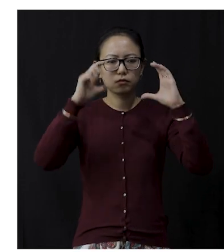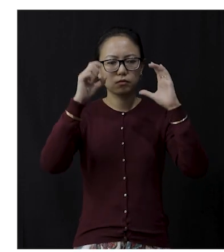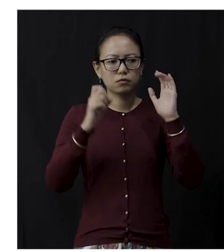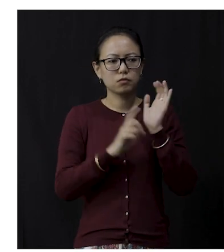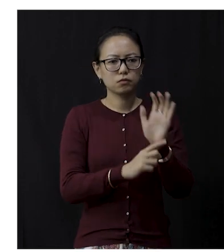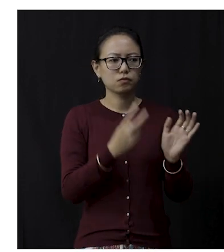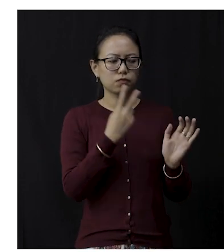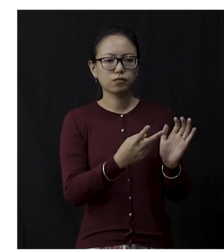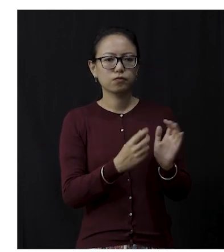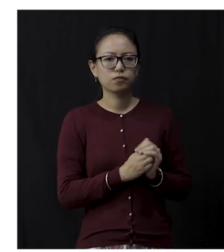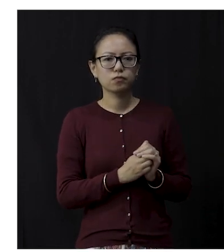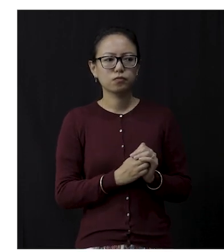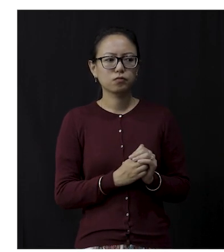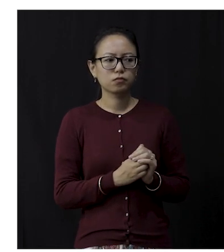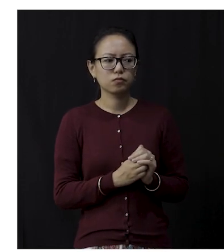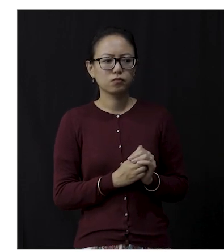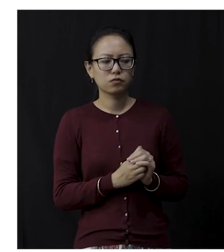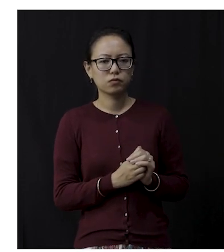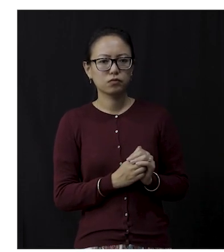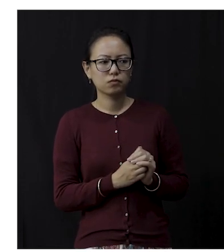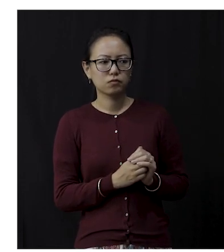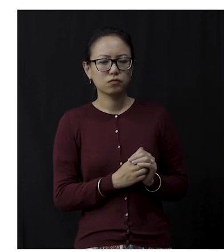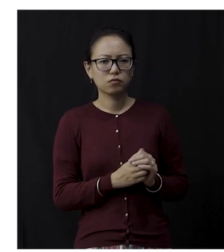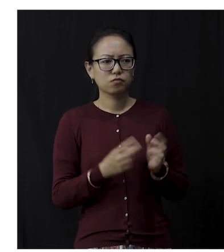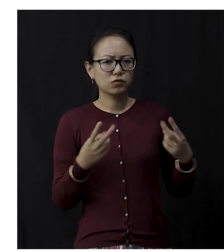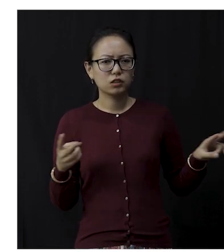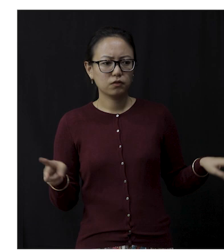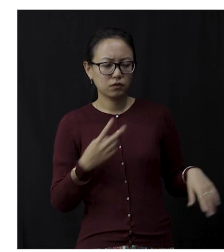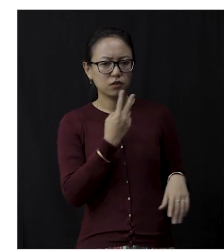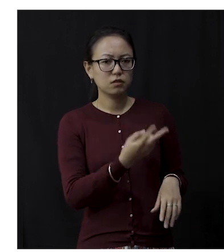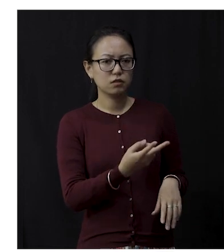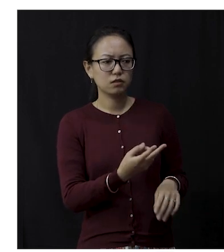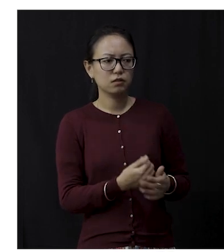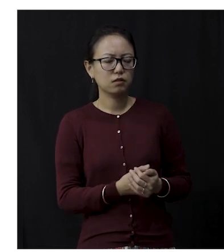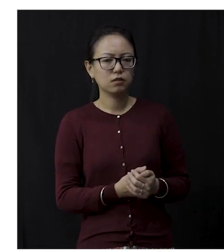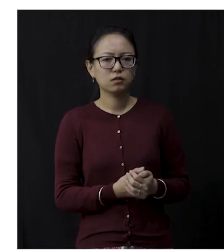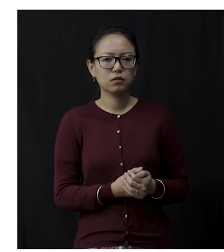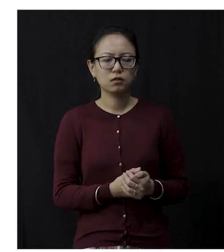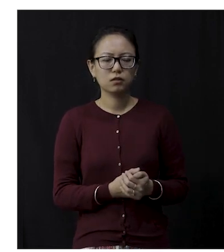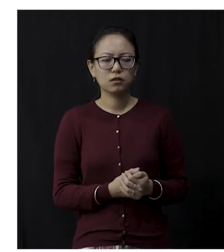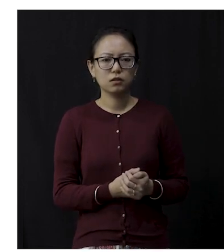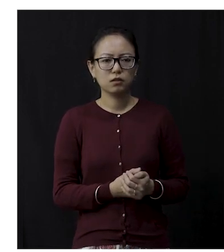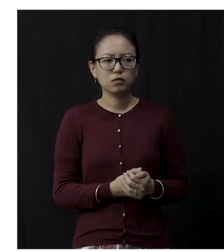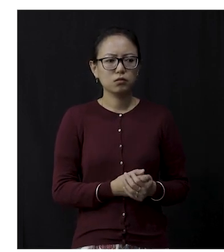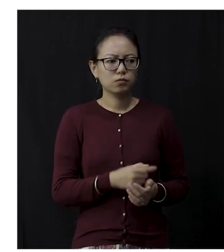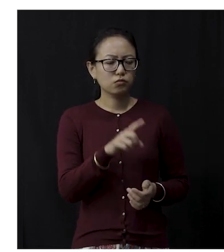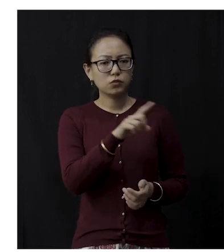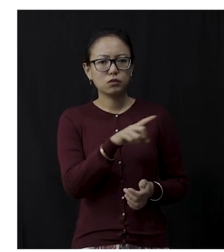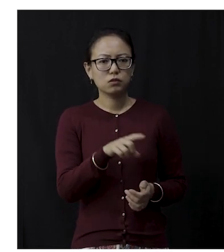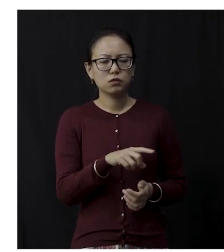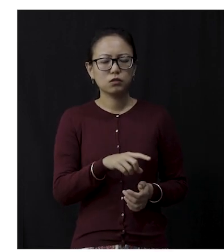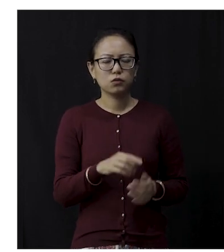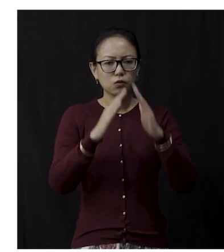animals here, we see different types of animals here. So students, we see this type of animals around